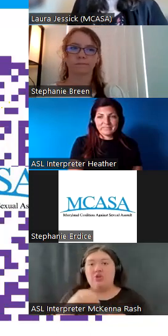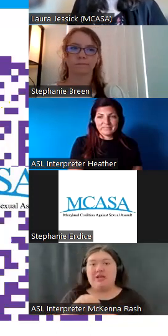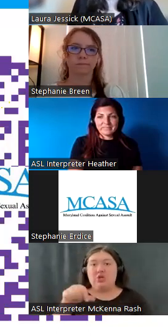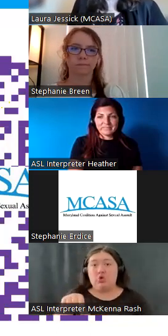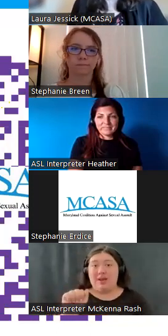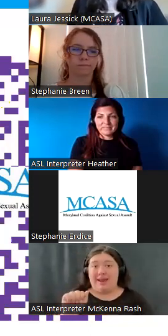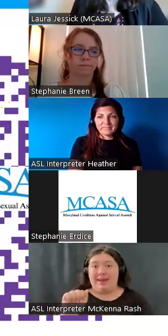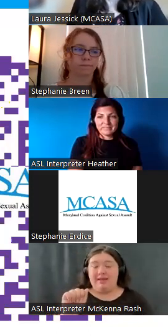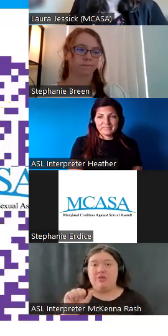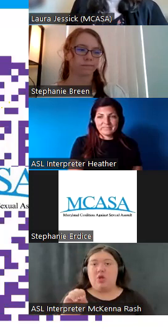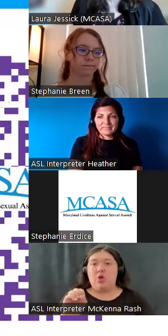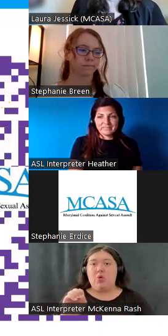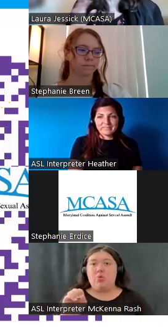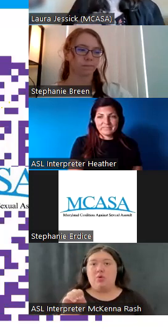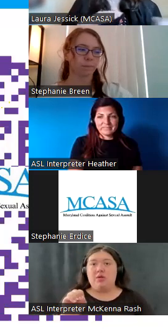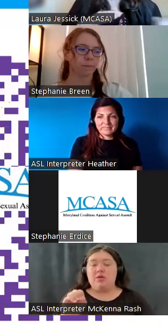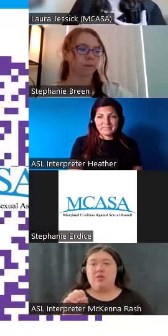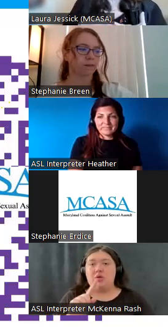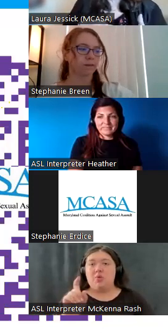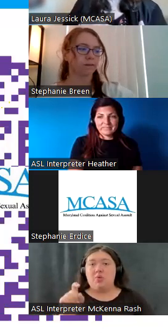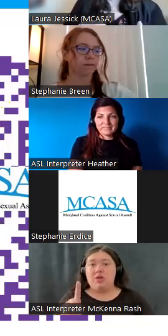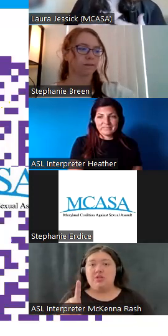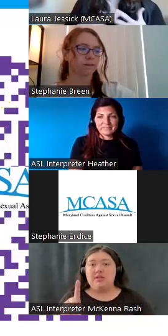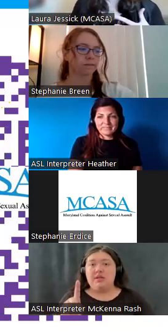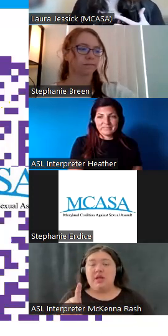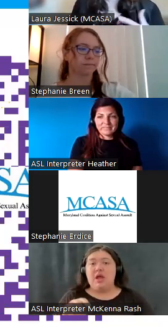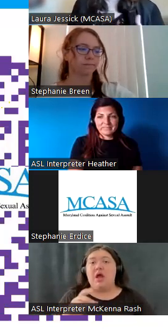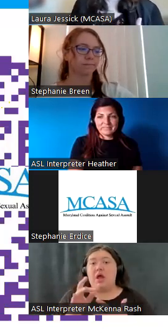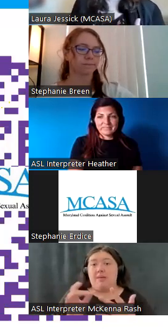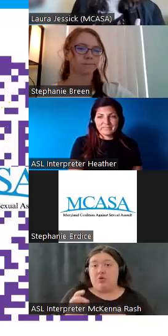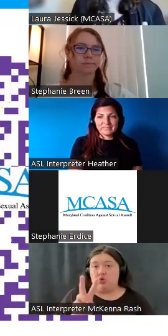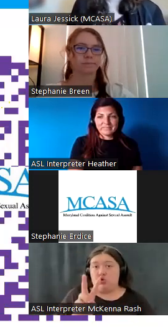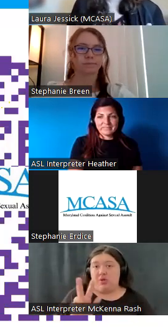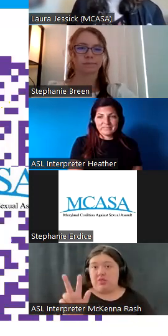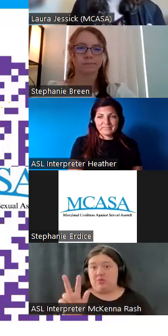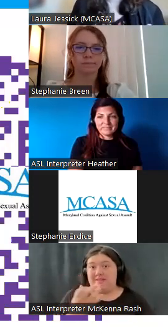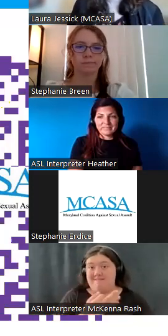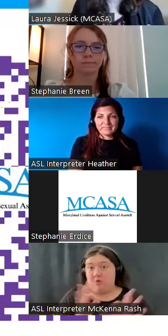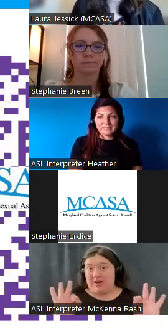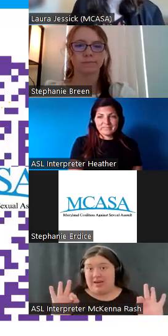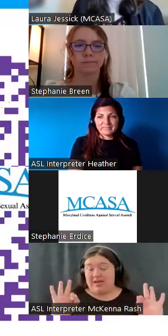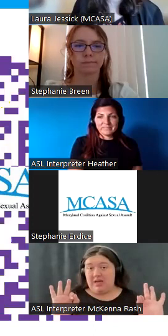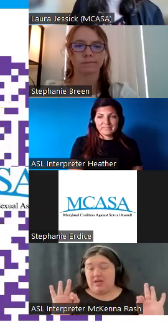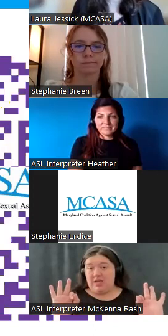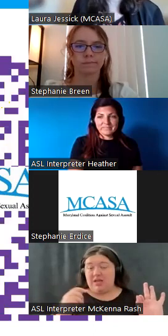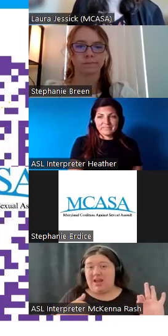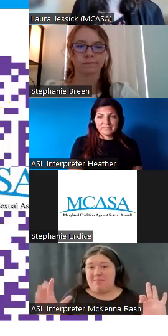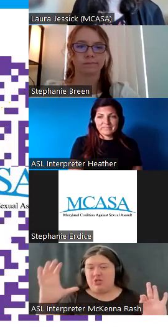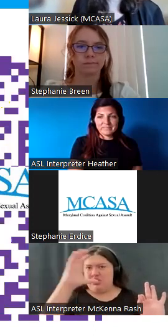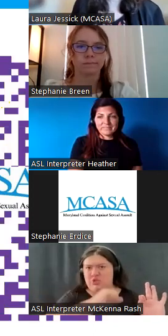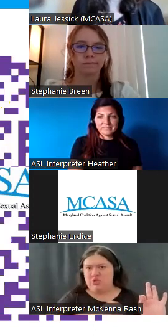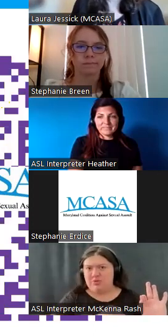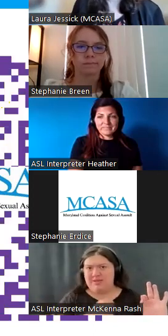Q&A. So the question was, are options 2 and 3 free? So I'm assuming, and I'm going to